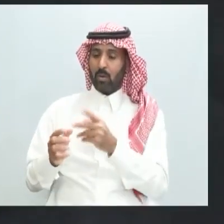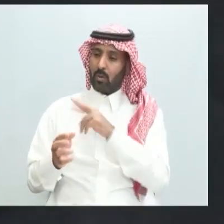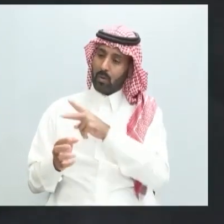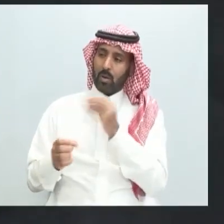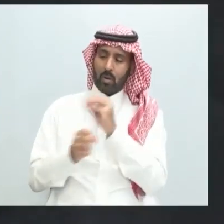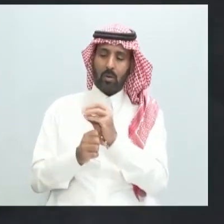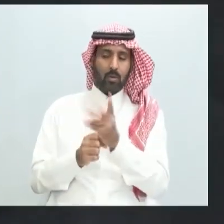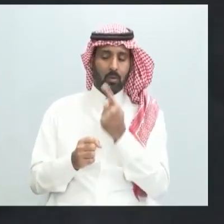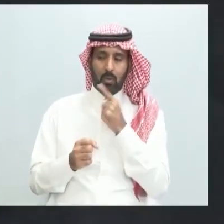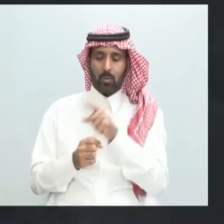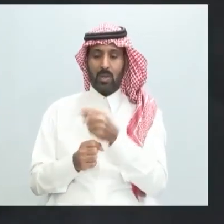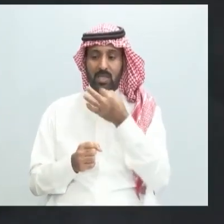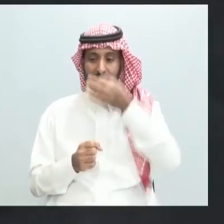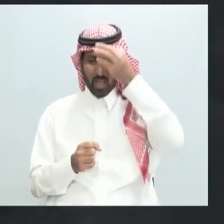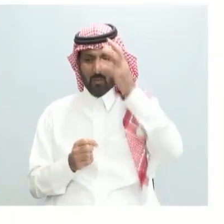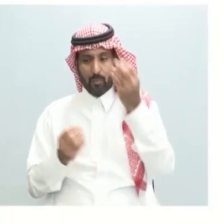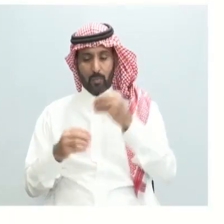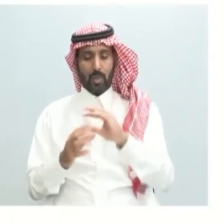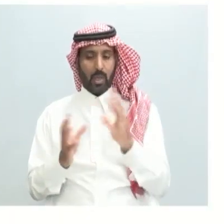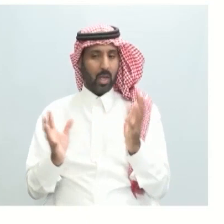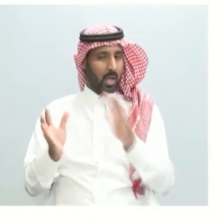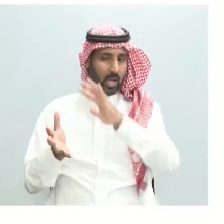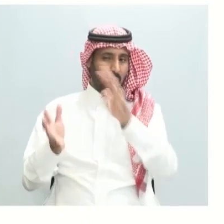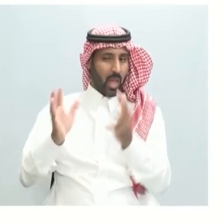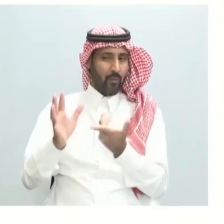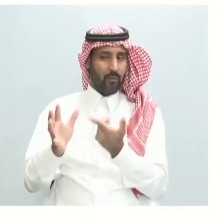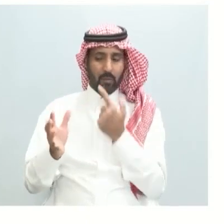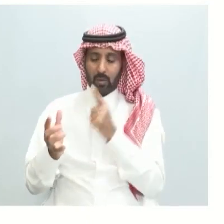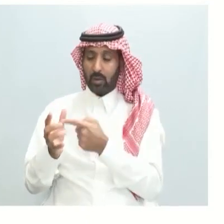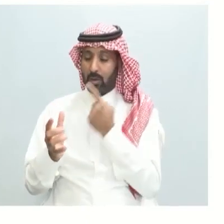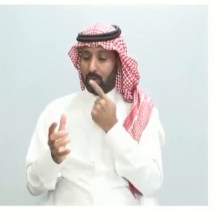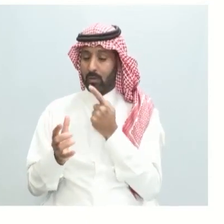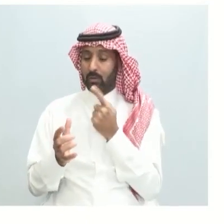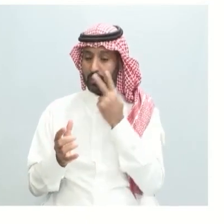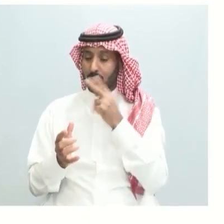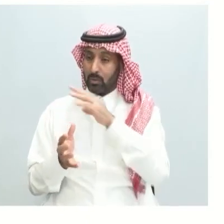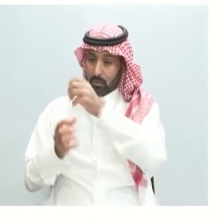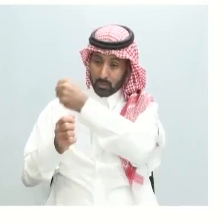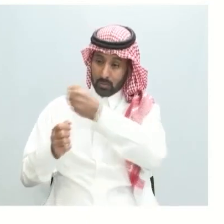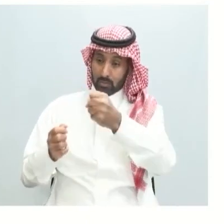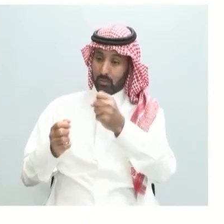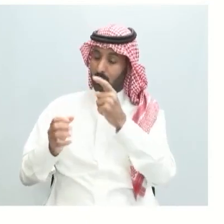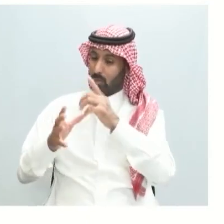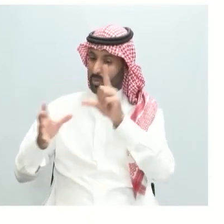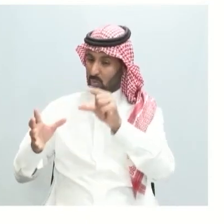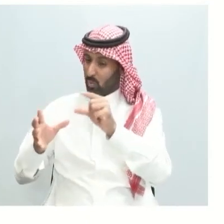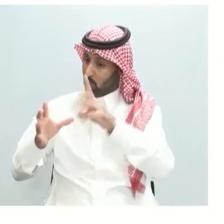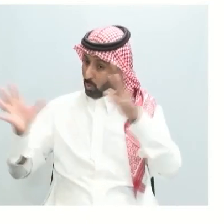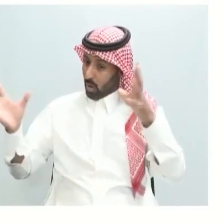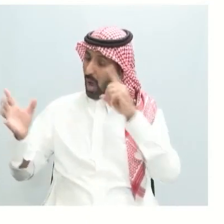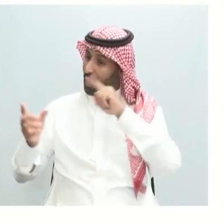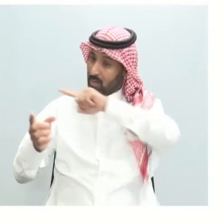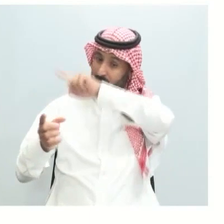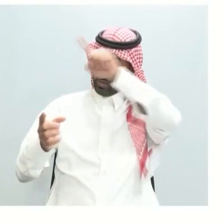describe them using more than one word. Again, objects, windows, arched, small,